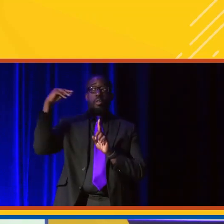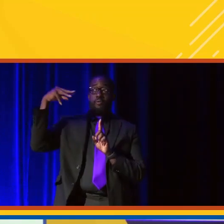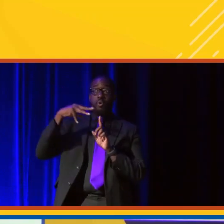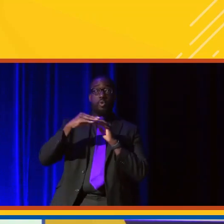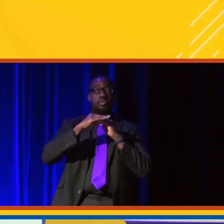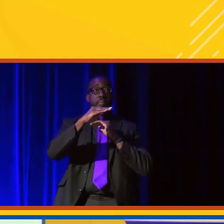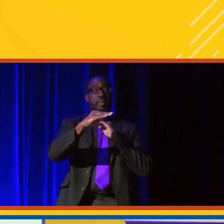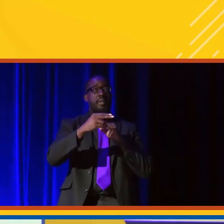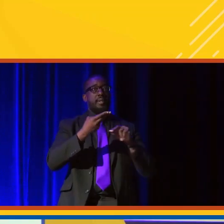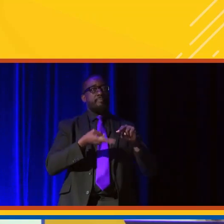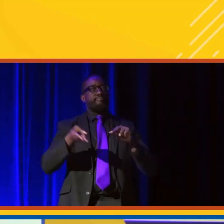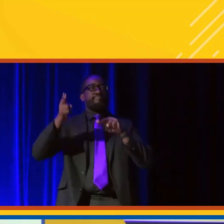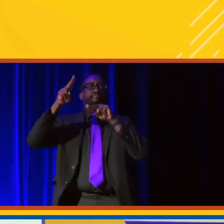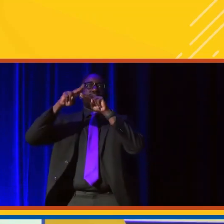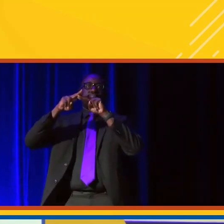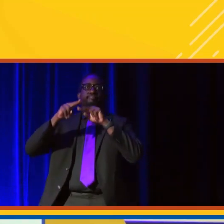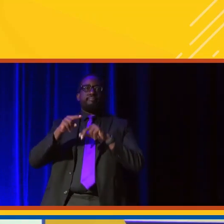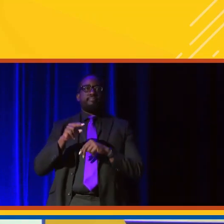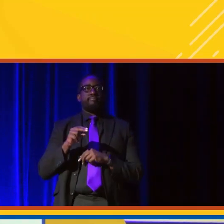dramatically. This is logarithmic.